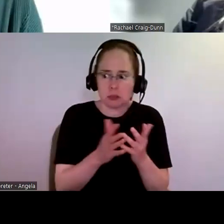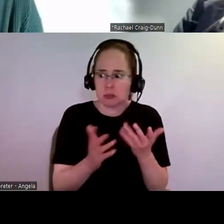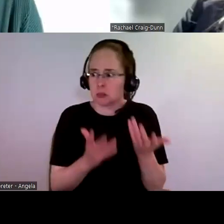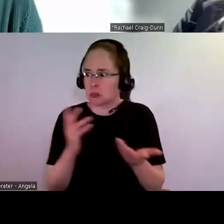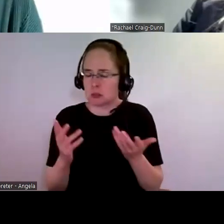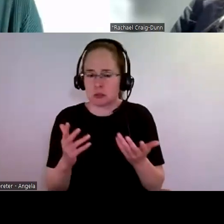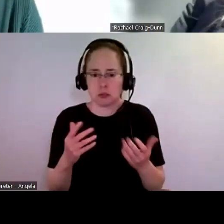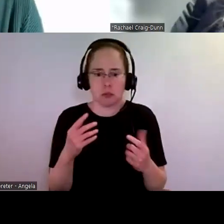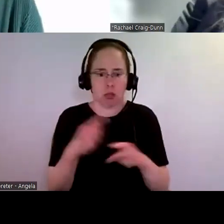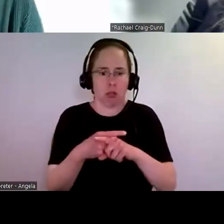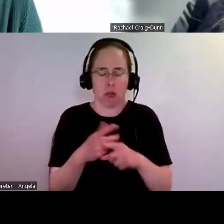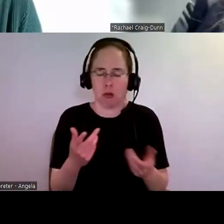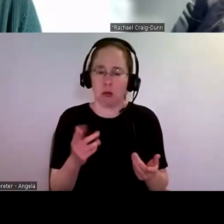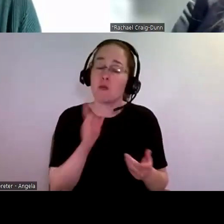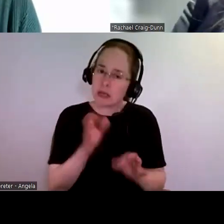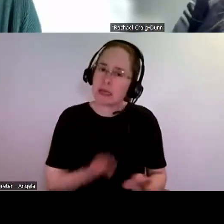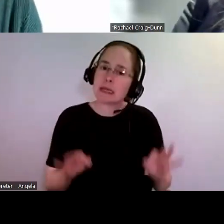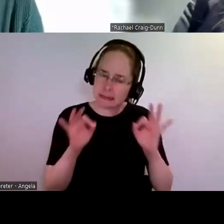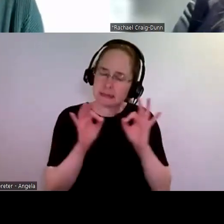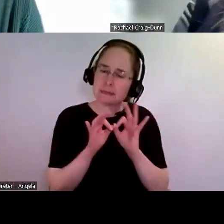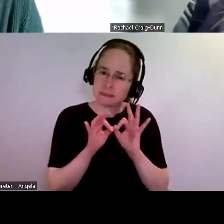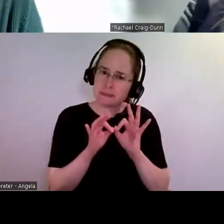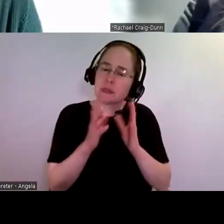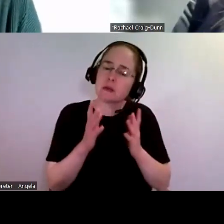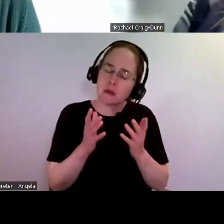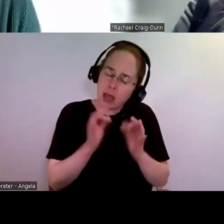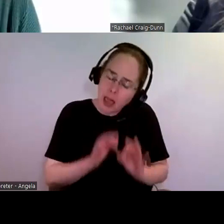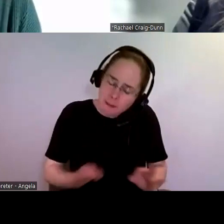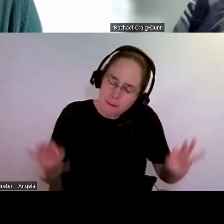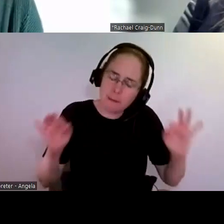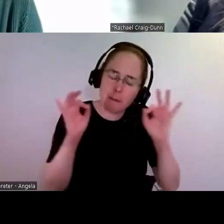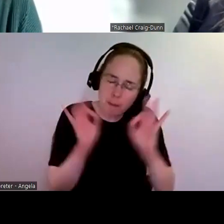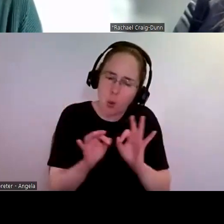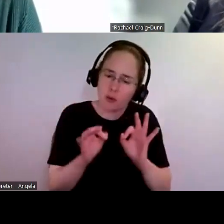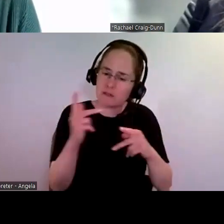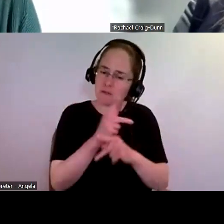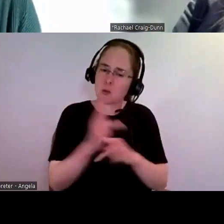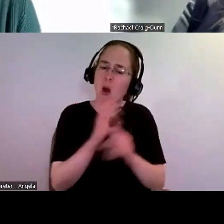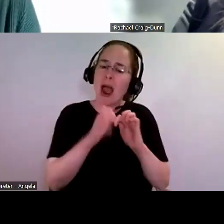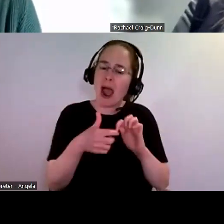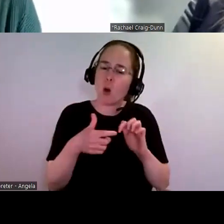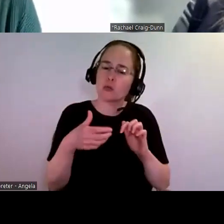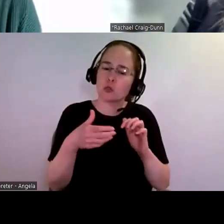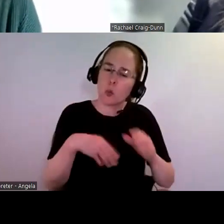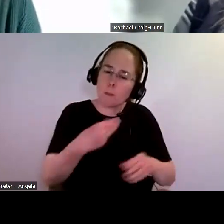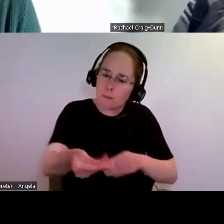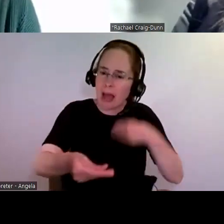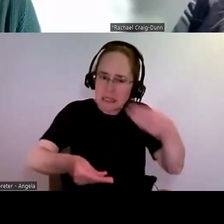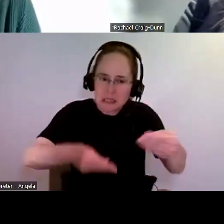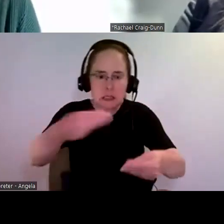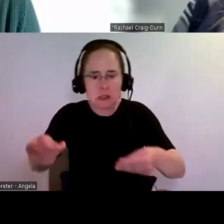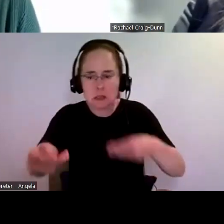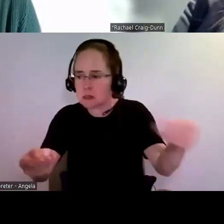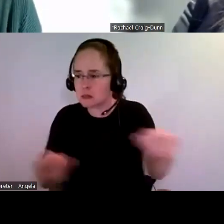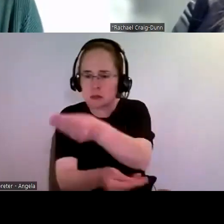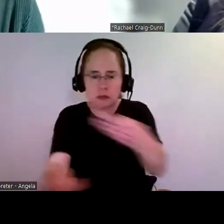So one of the really key things I'm hearing is it's important for us to find ways to pass those resources on to